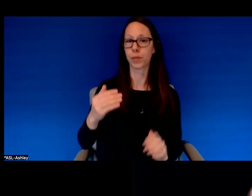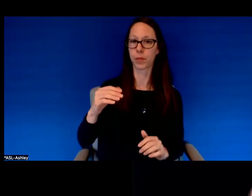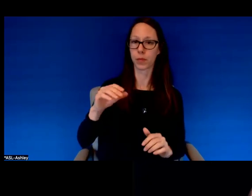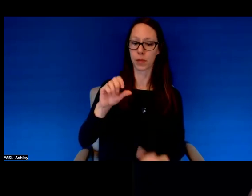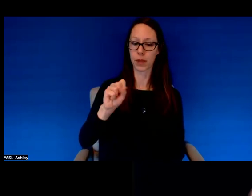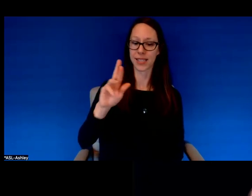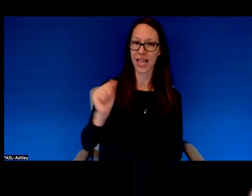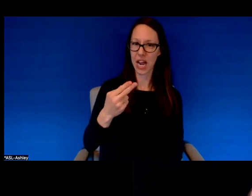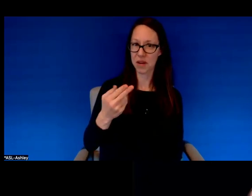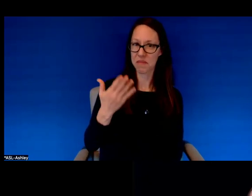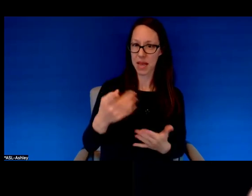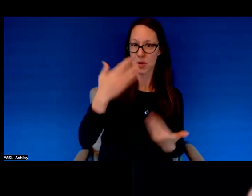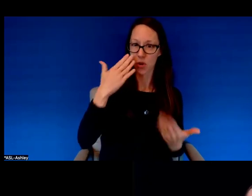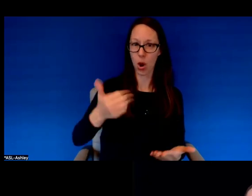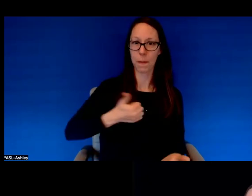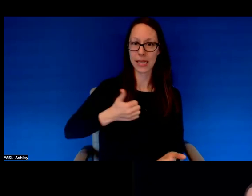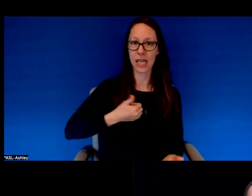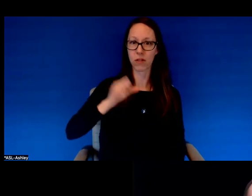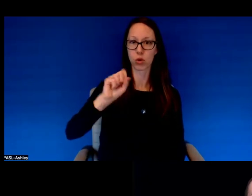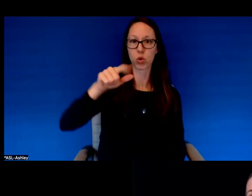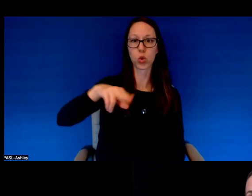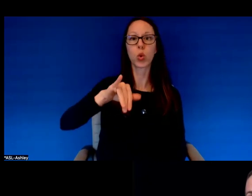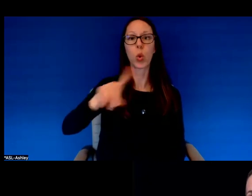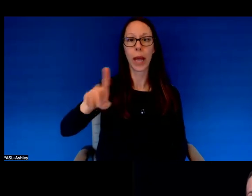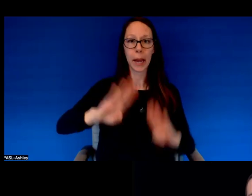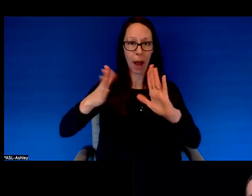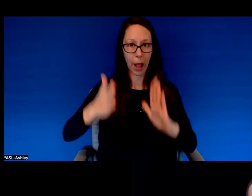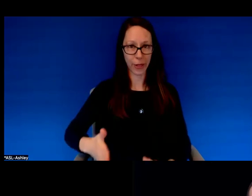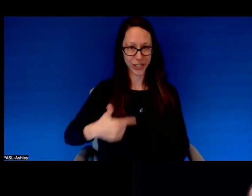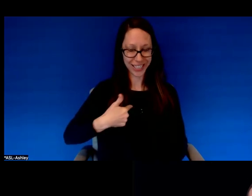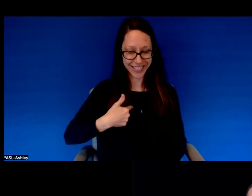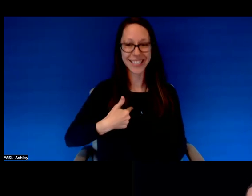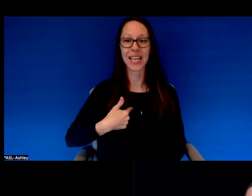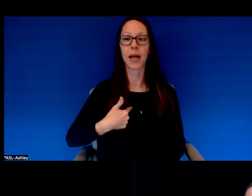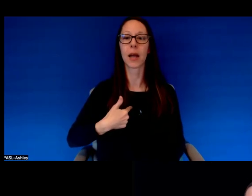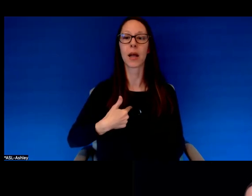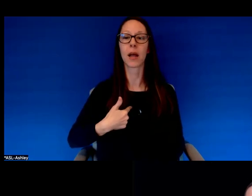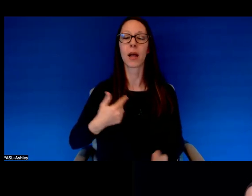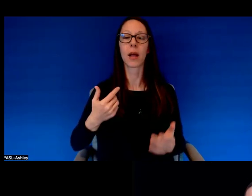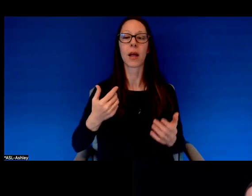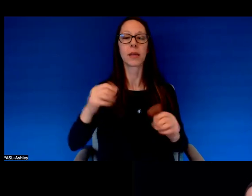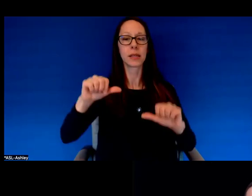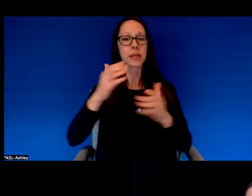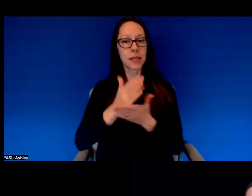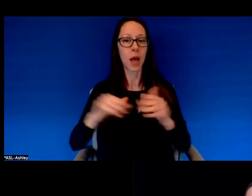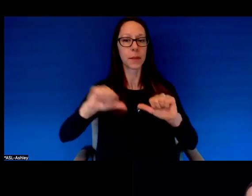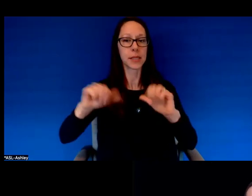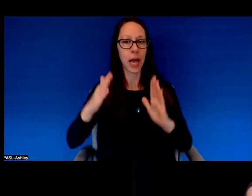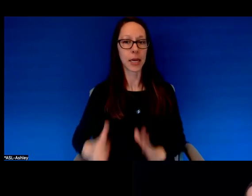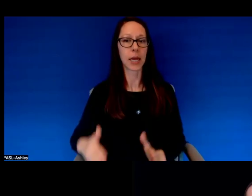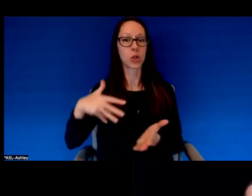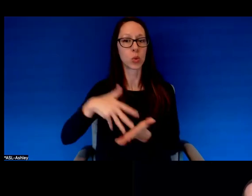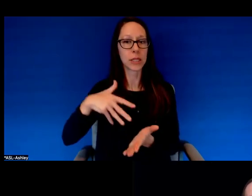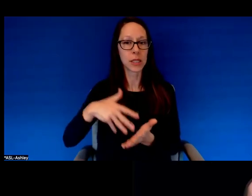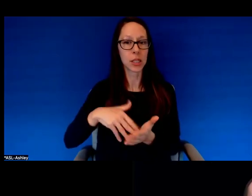those who don't know in the audience, I'm a squid biologist. And so there are these scientists that were studying